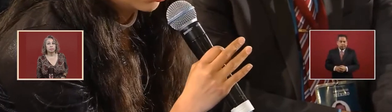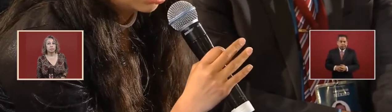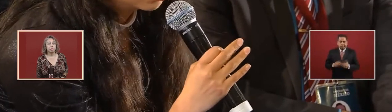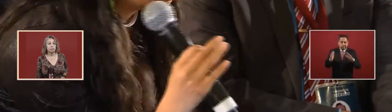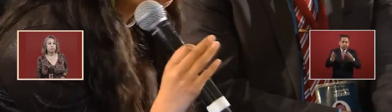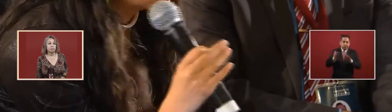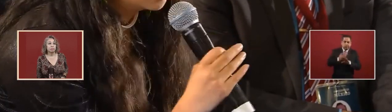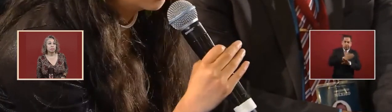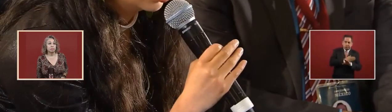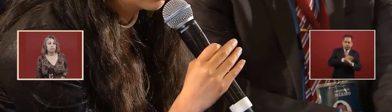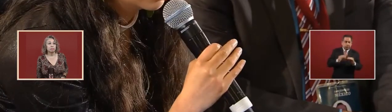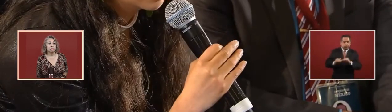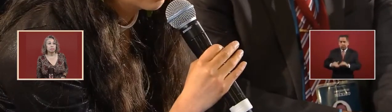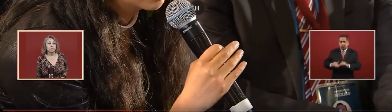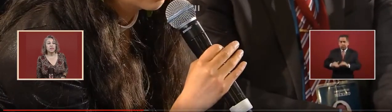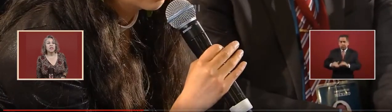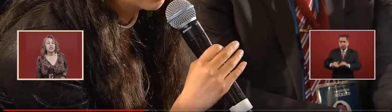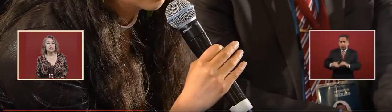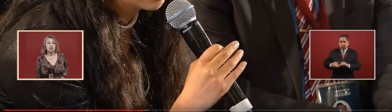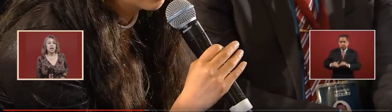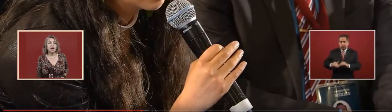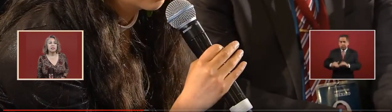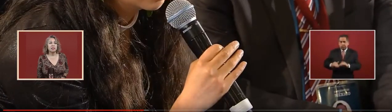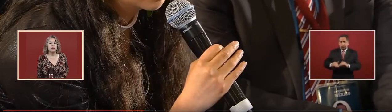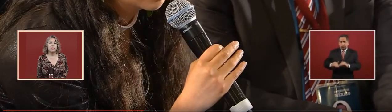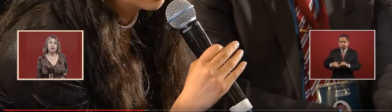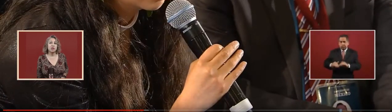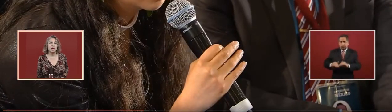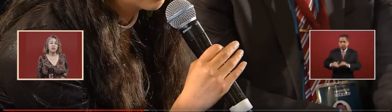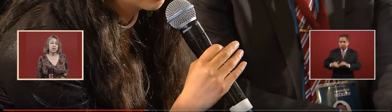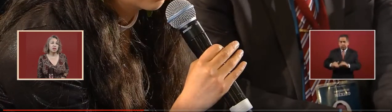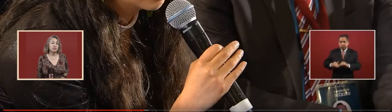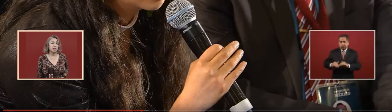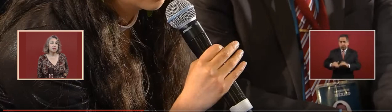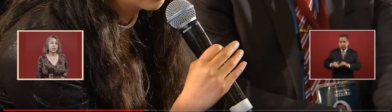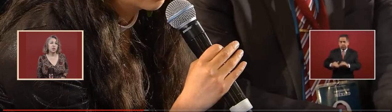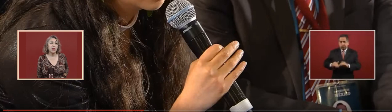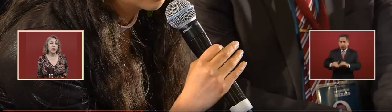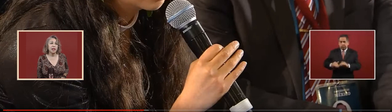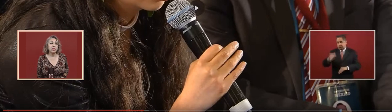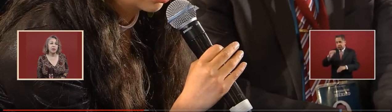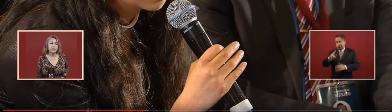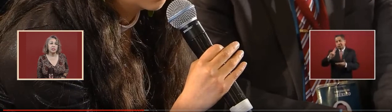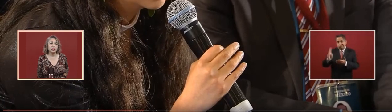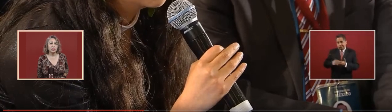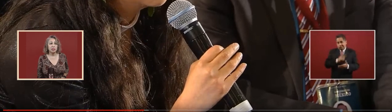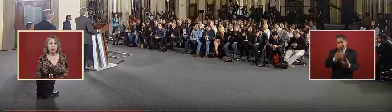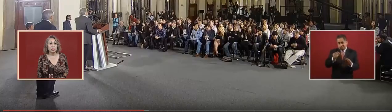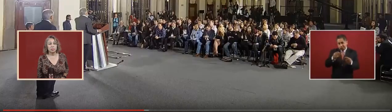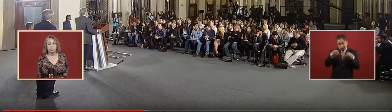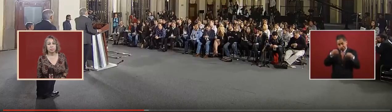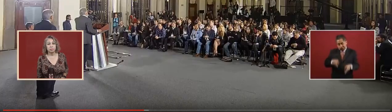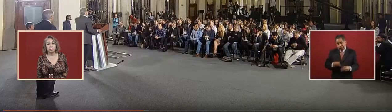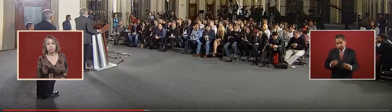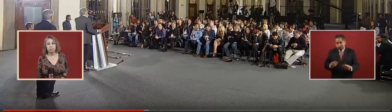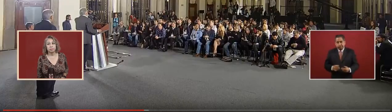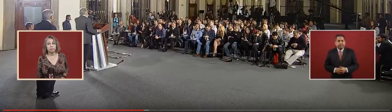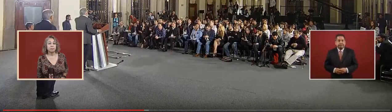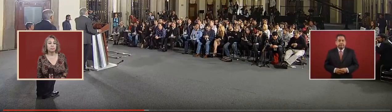a comparación de otros años, fue un gran... So yes, compared to other years, it was a great increase.